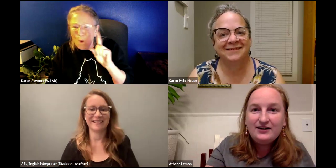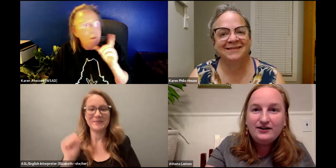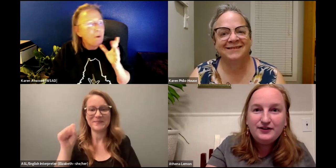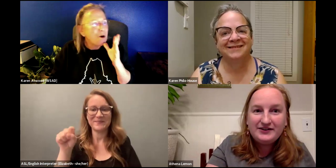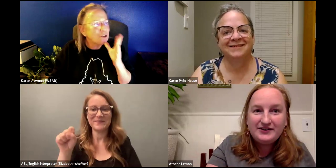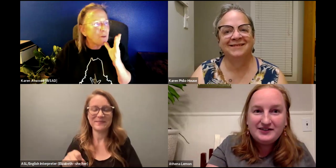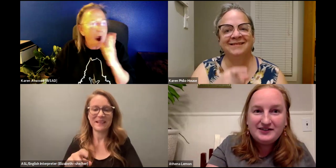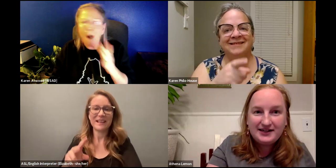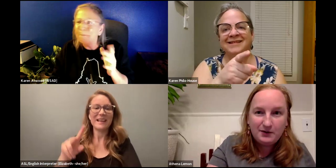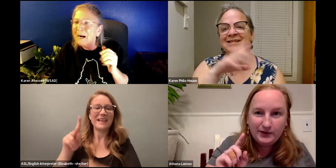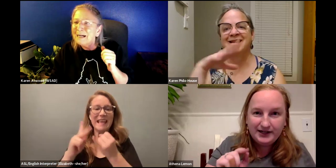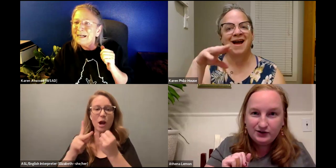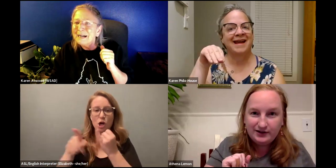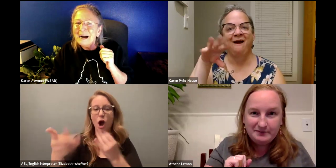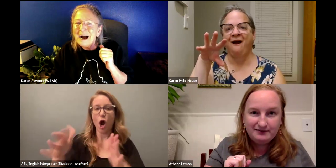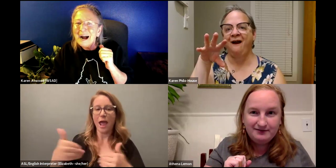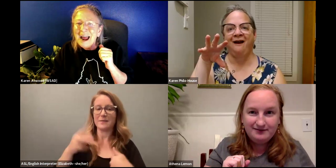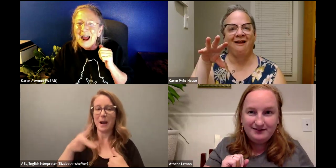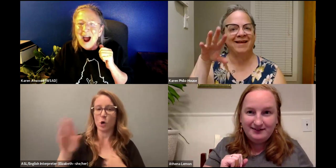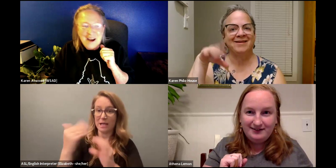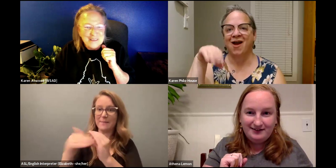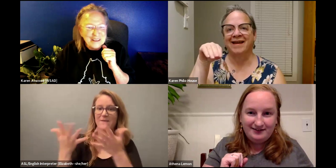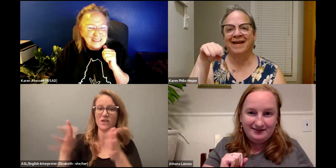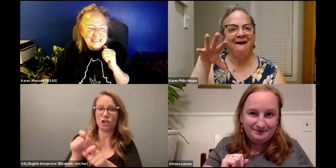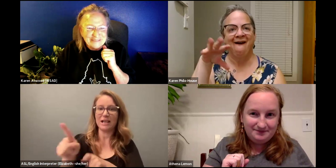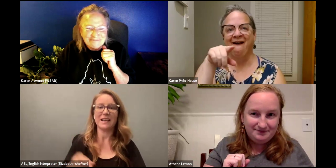yes, Karen House has this PowerPoint in her email.